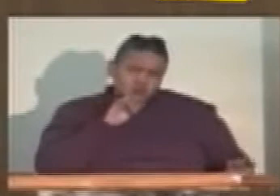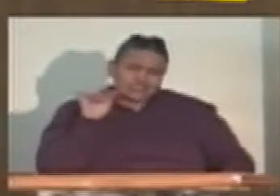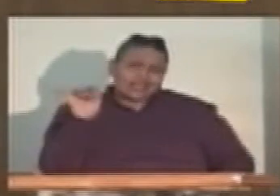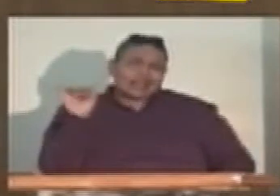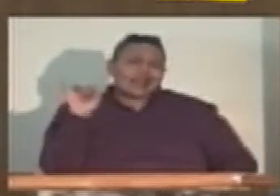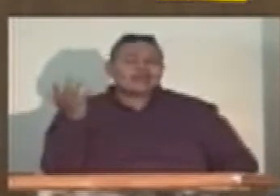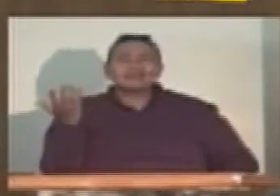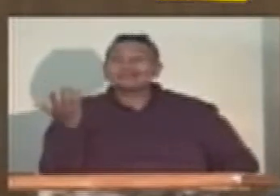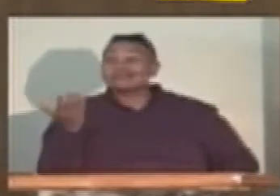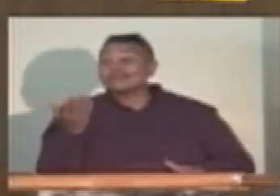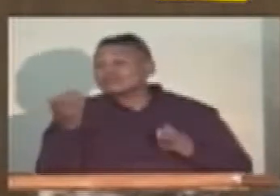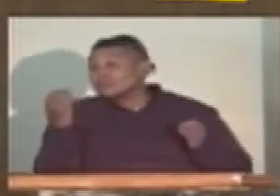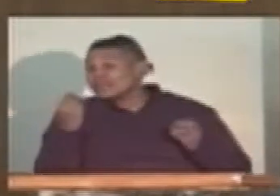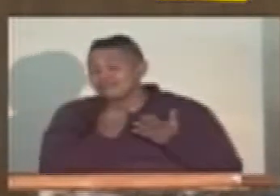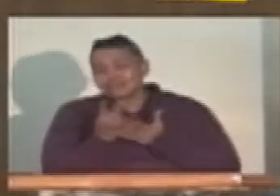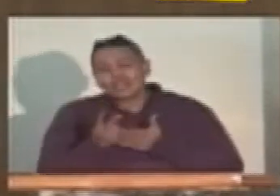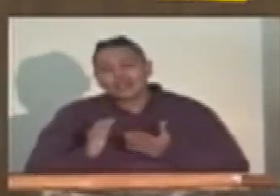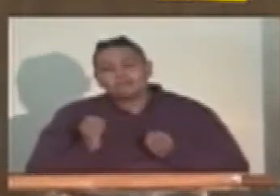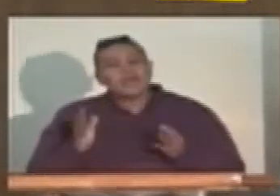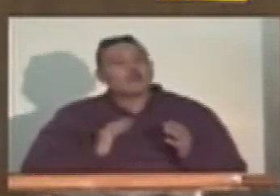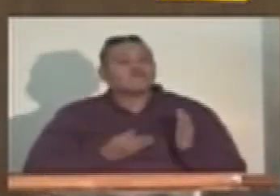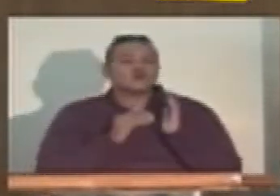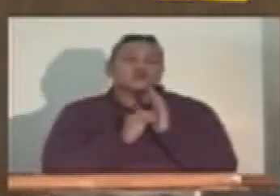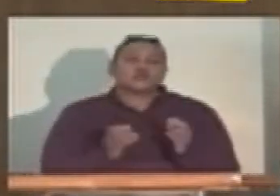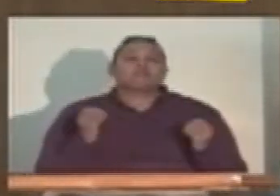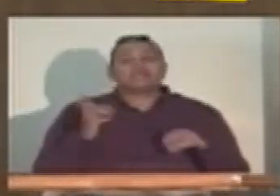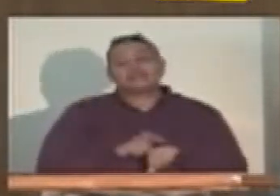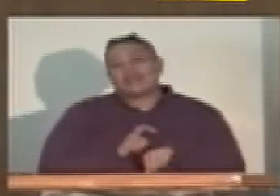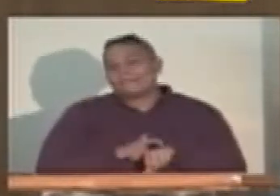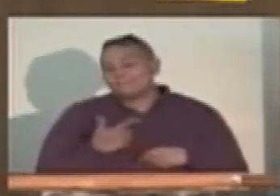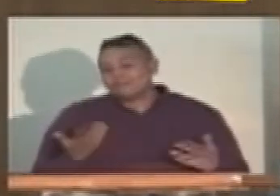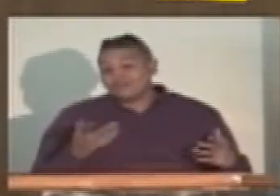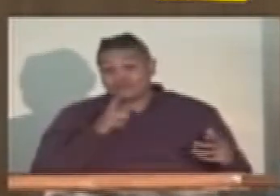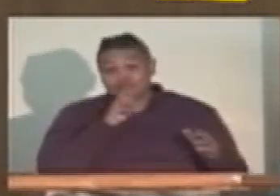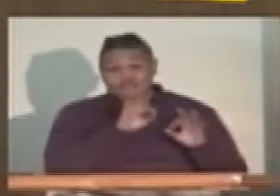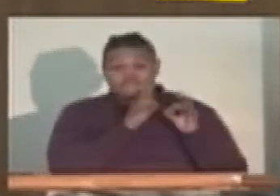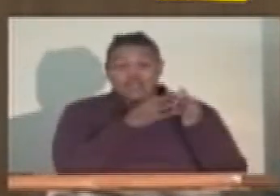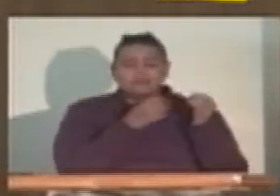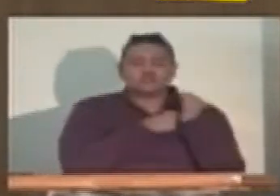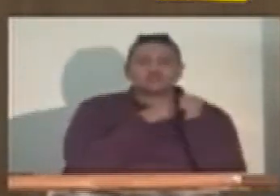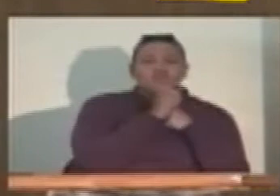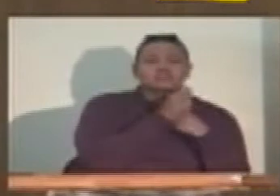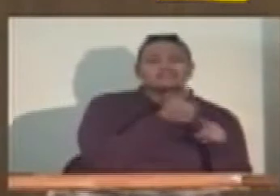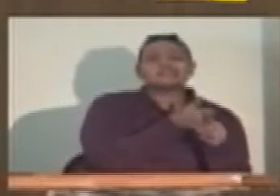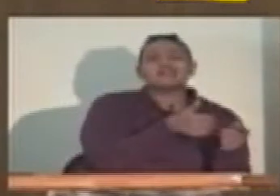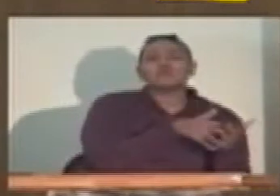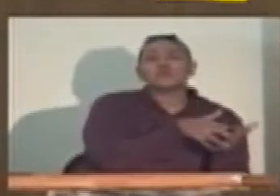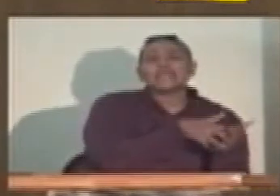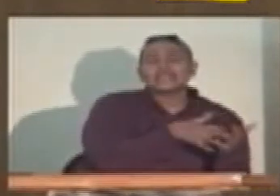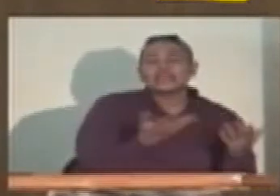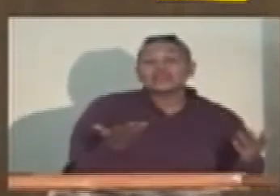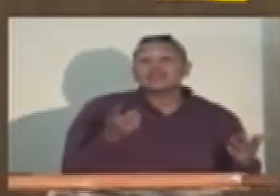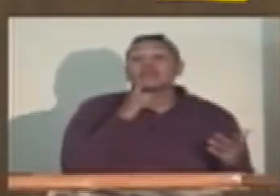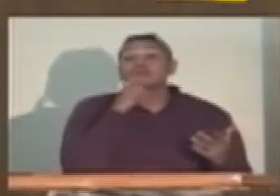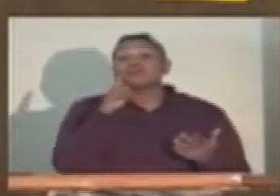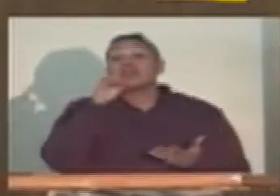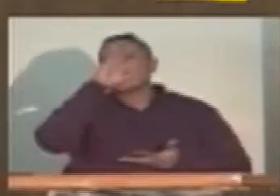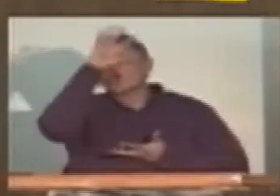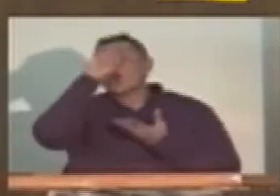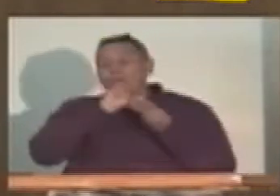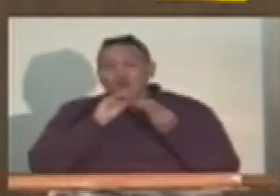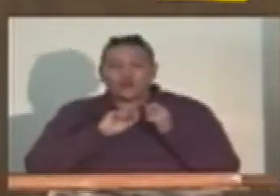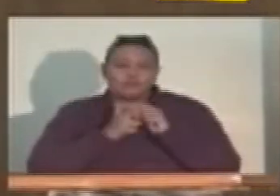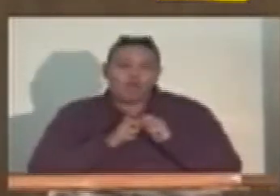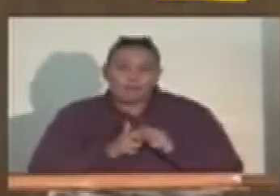guiding light, has failed many of our students in many instances. The family structure is weak, thereby compounding the